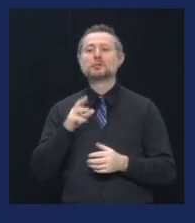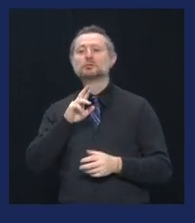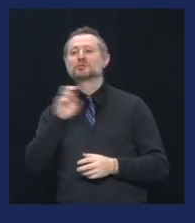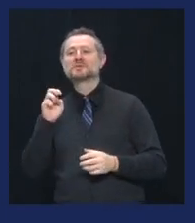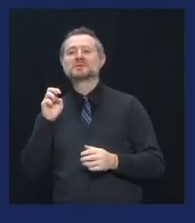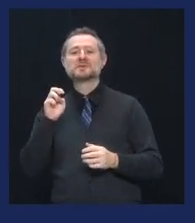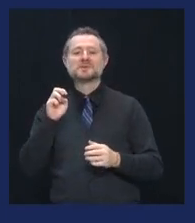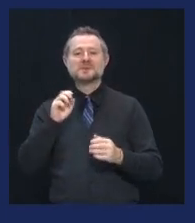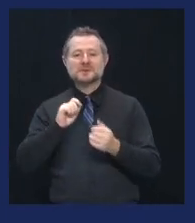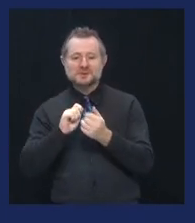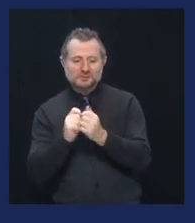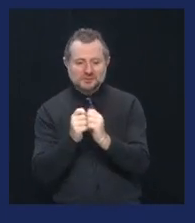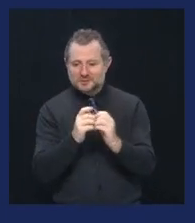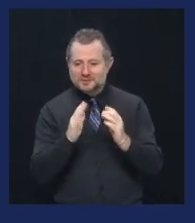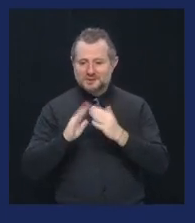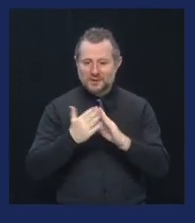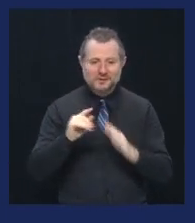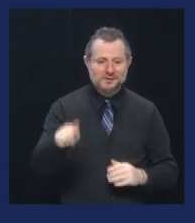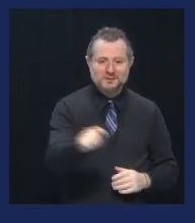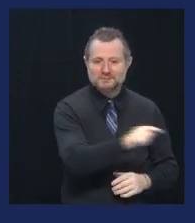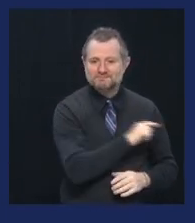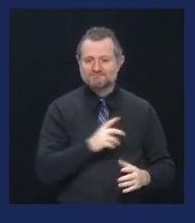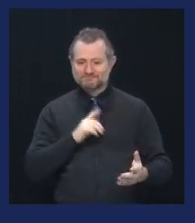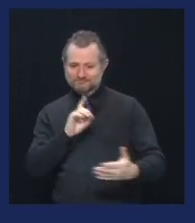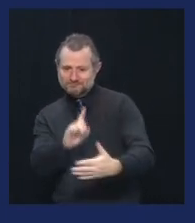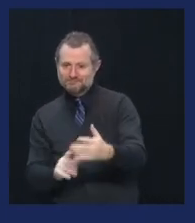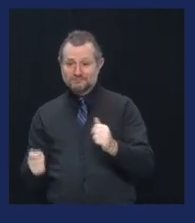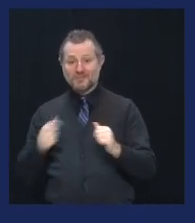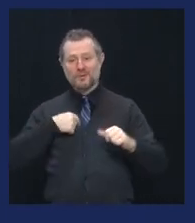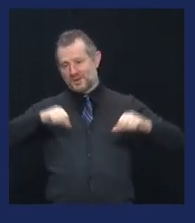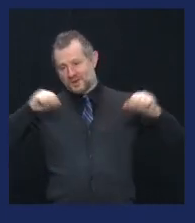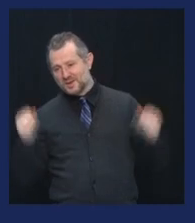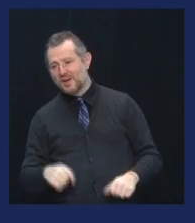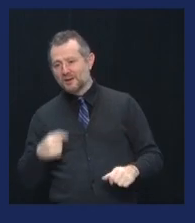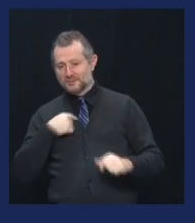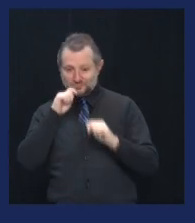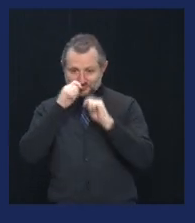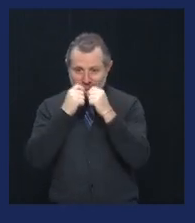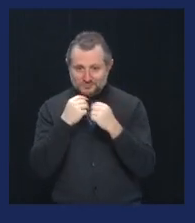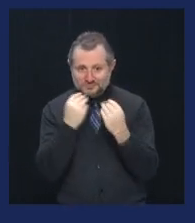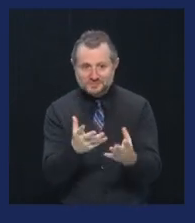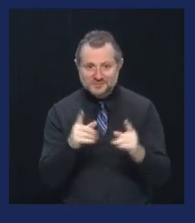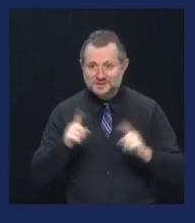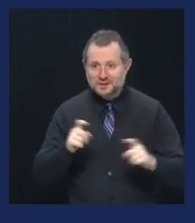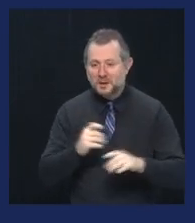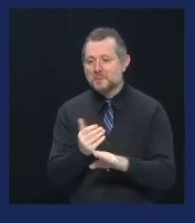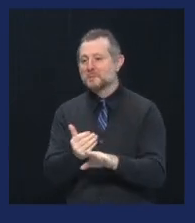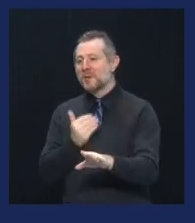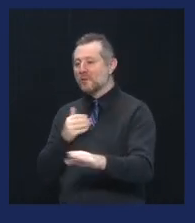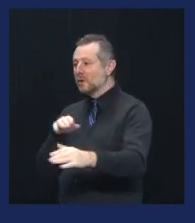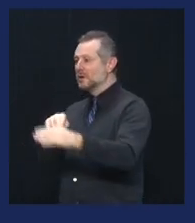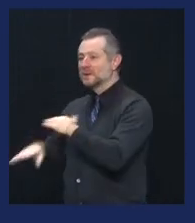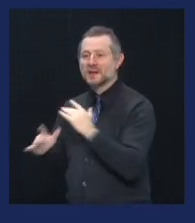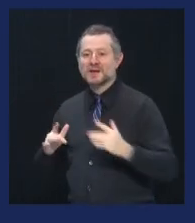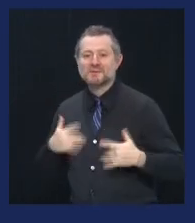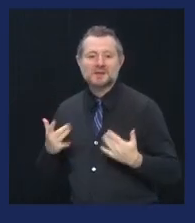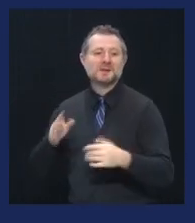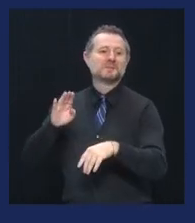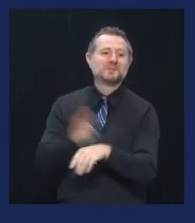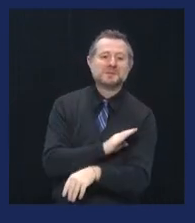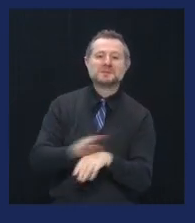can receive a rapid test hours prior to patronizing a business or engaging in a social activity. We